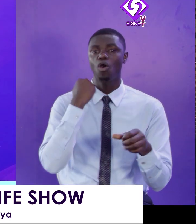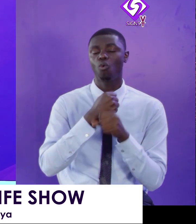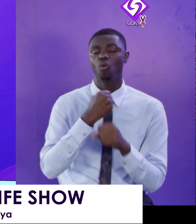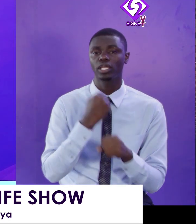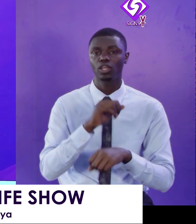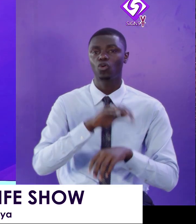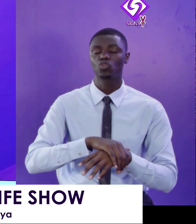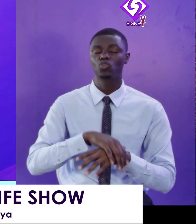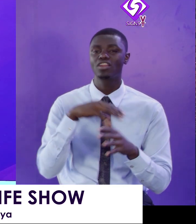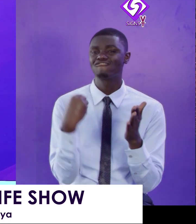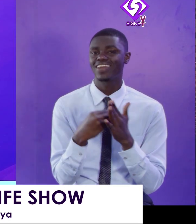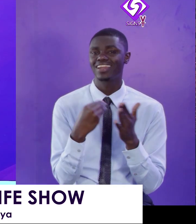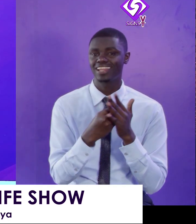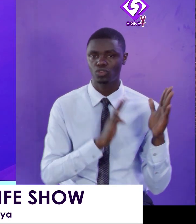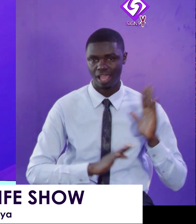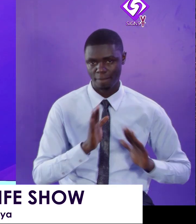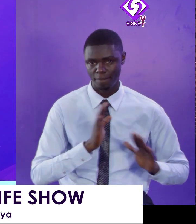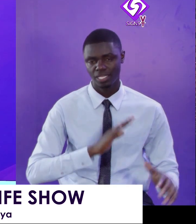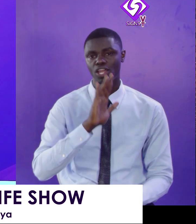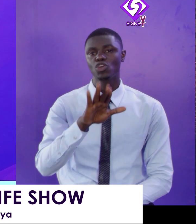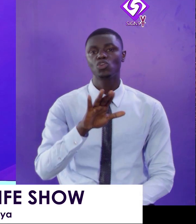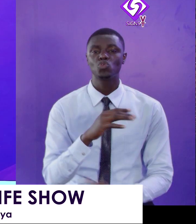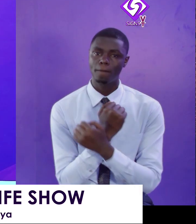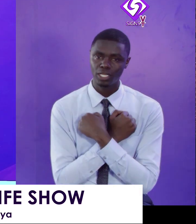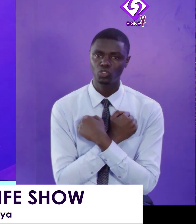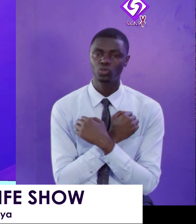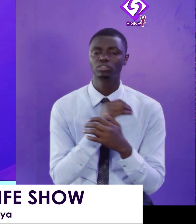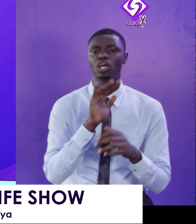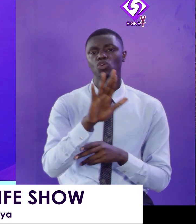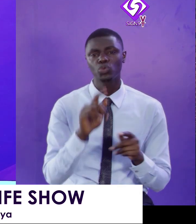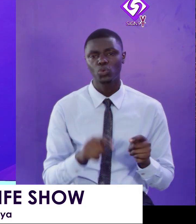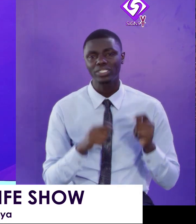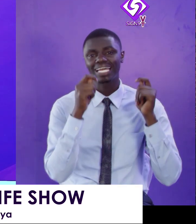financial habits. Your passion on what you're talented